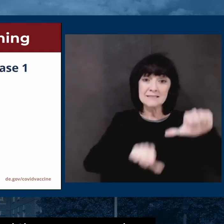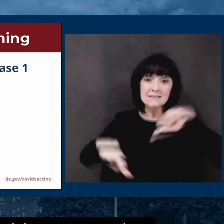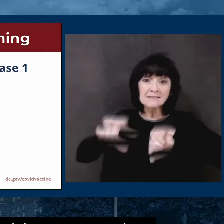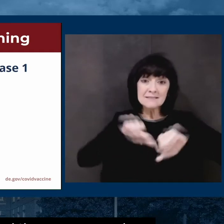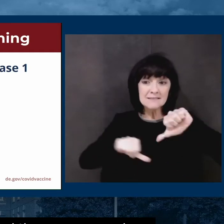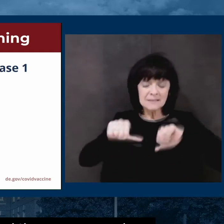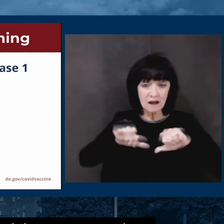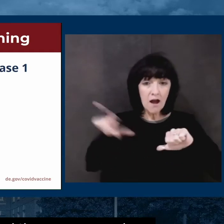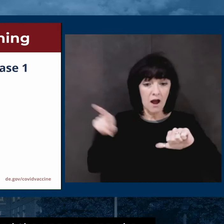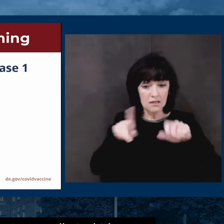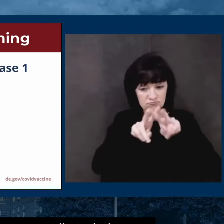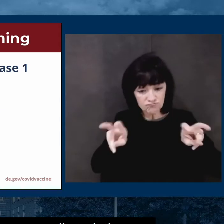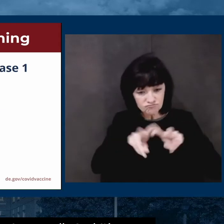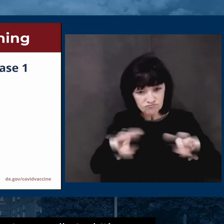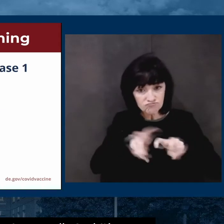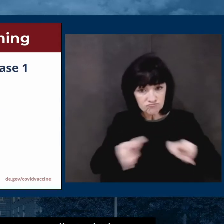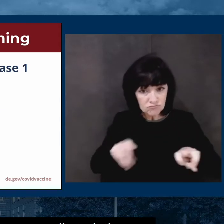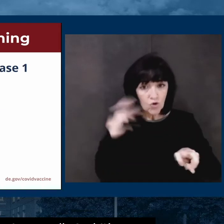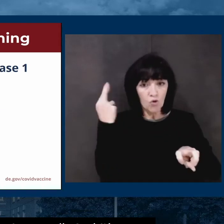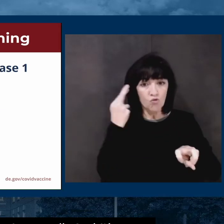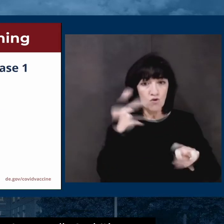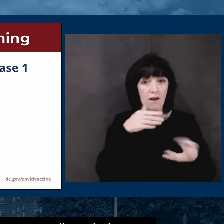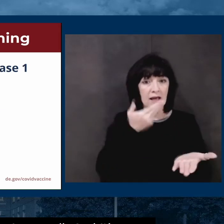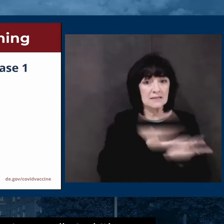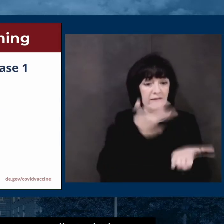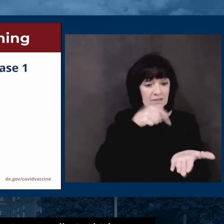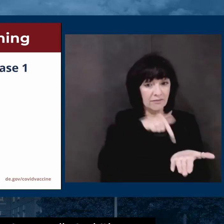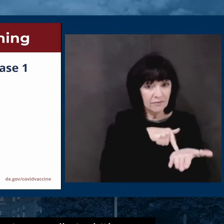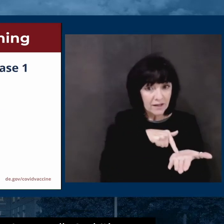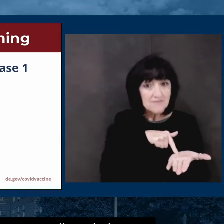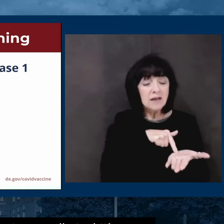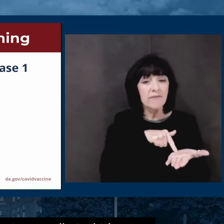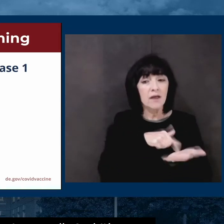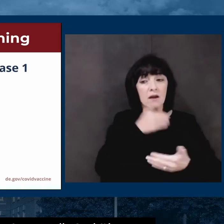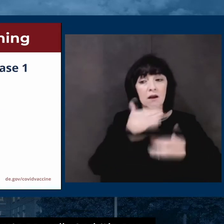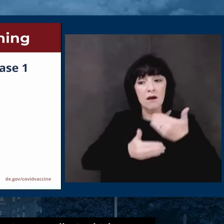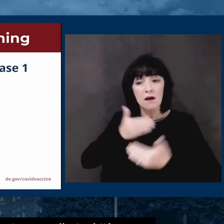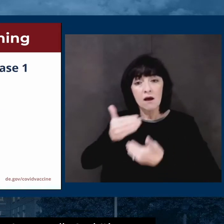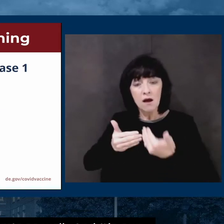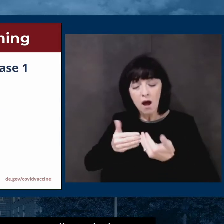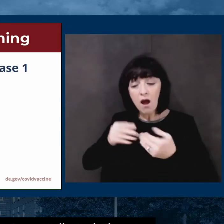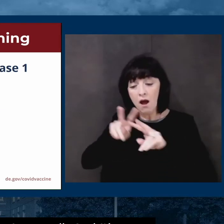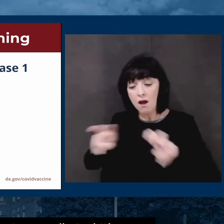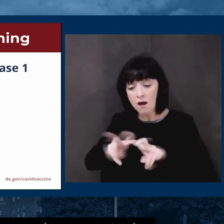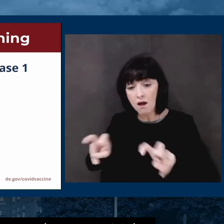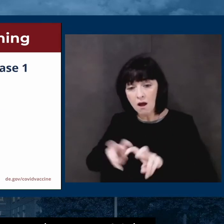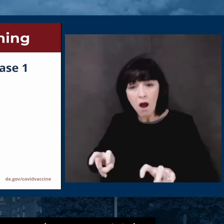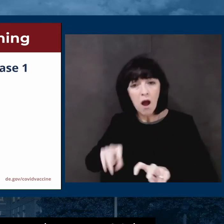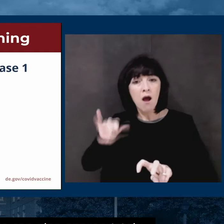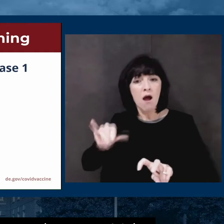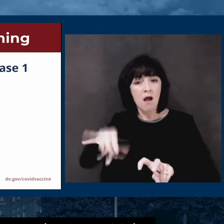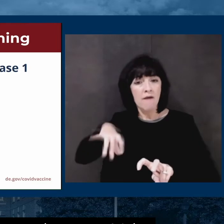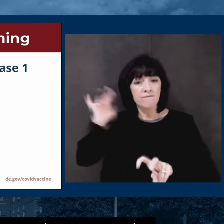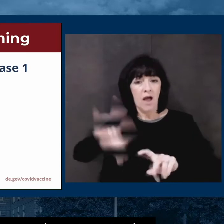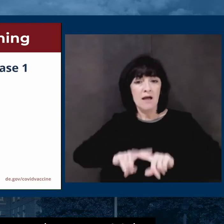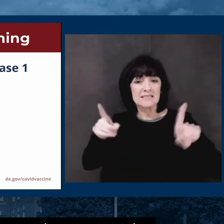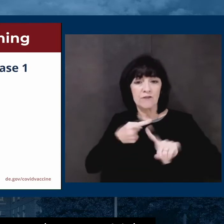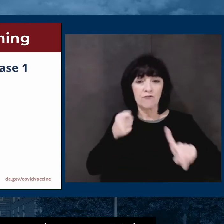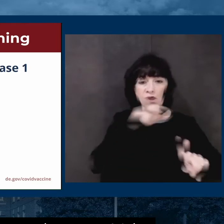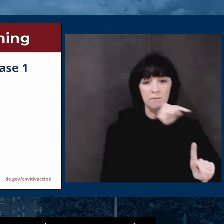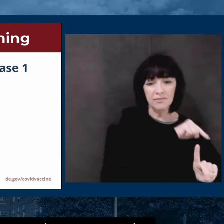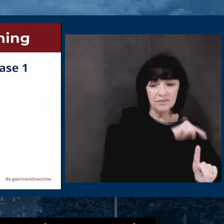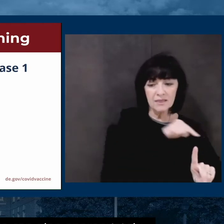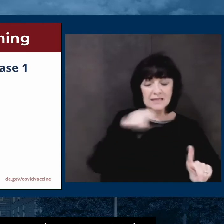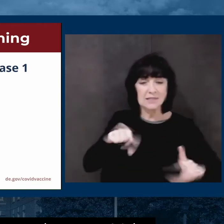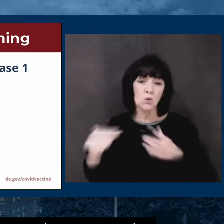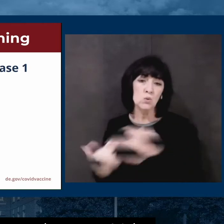most updated information so that we can plan appropriately, and not just planning within Division of Public Health, but also planning among